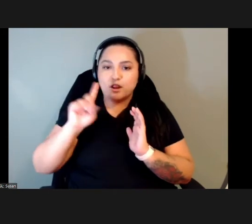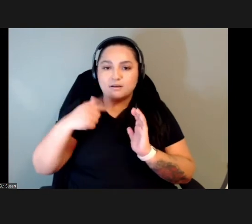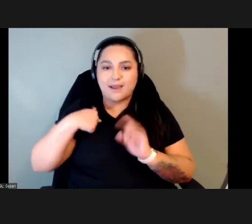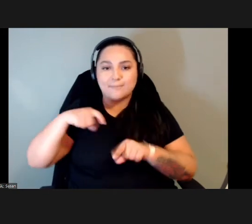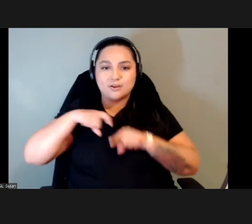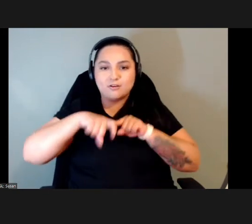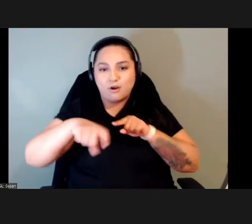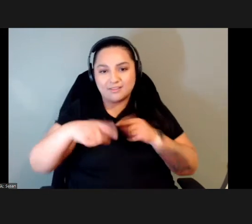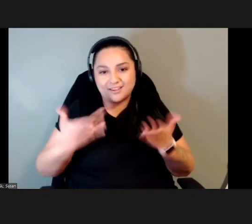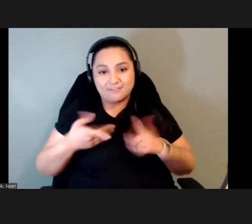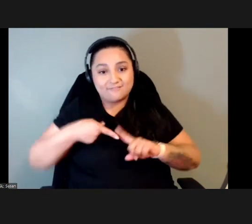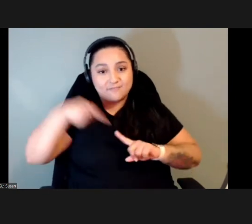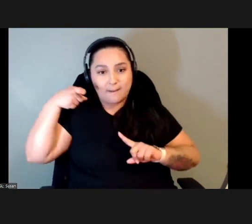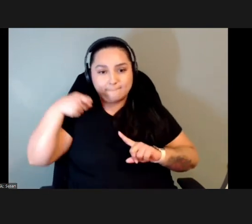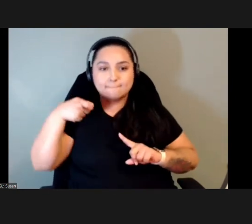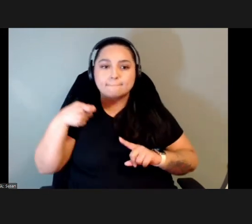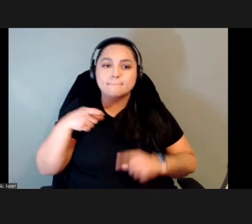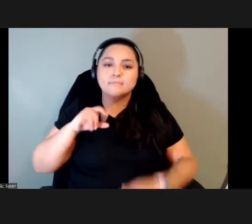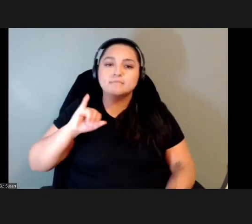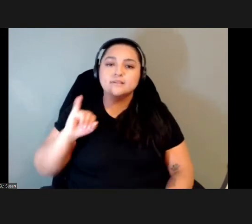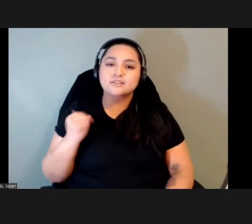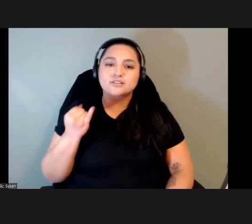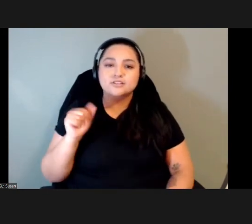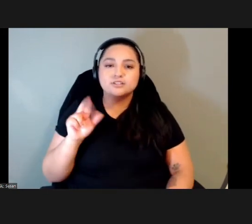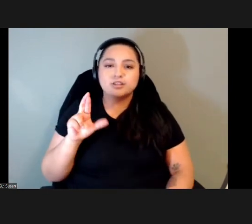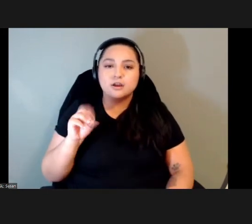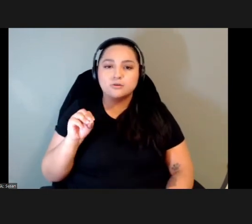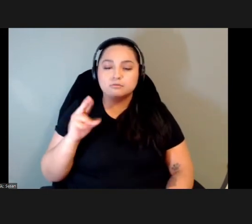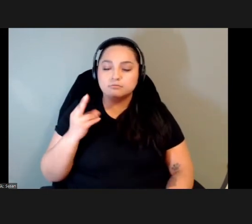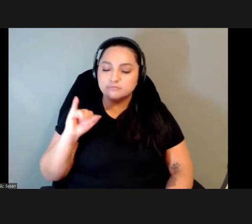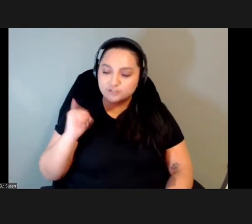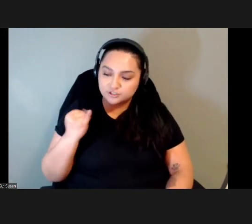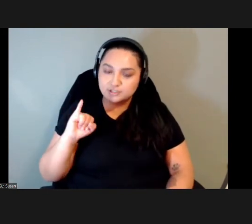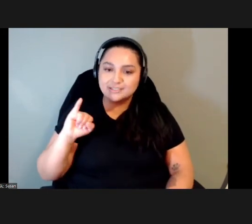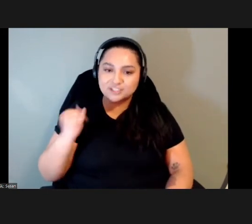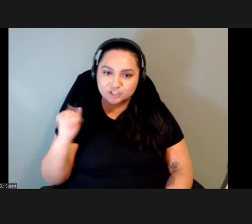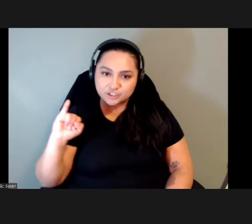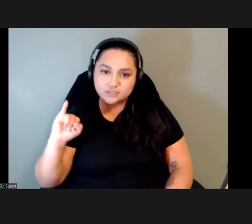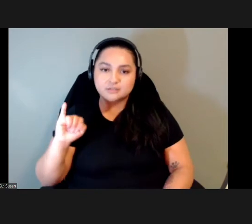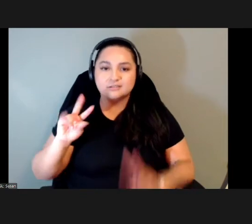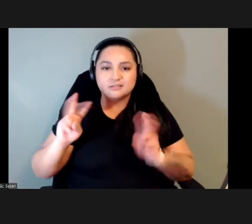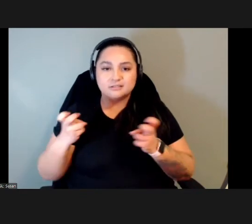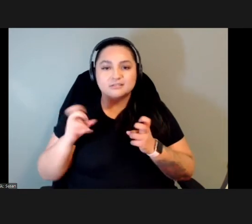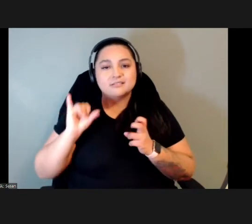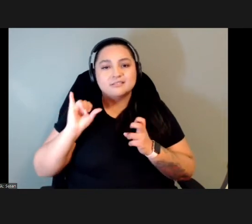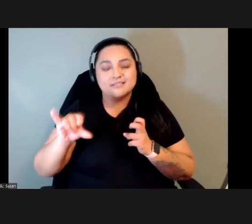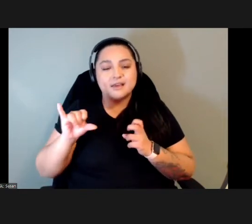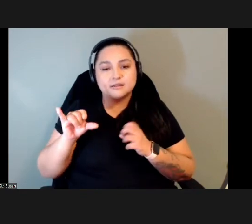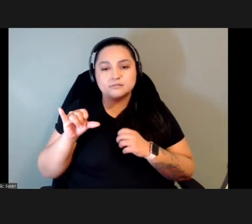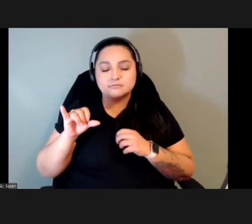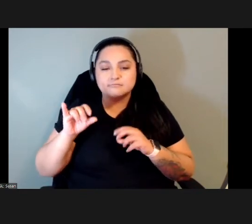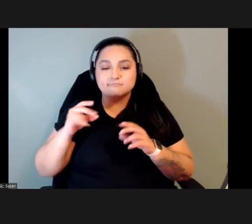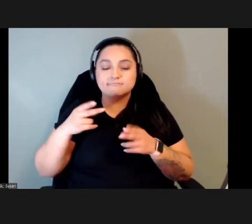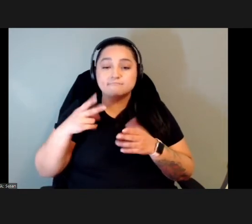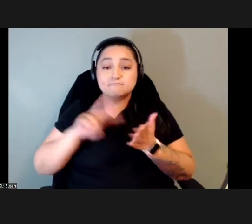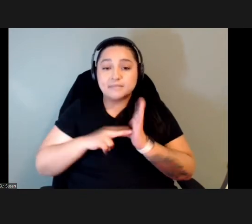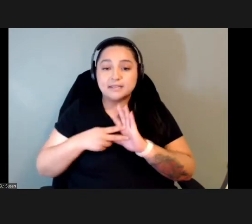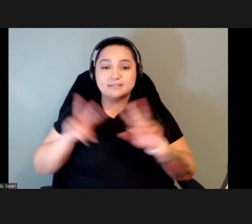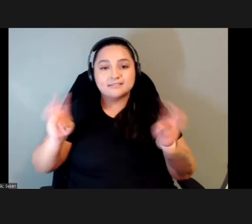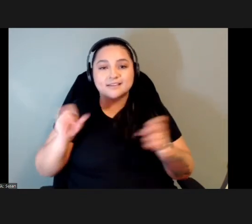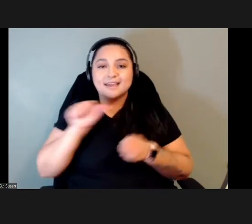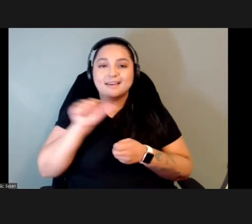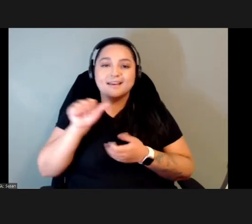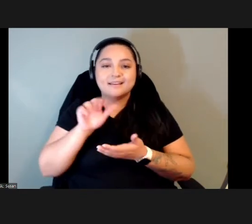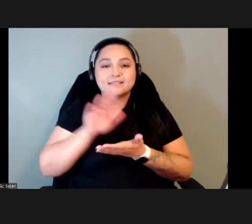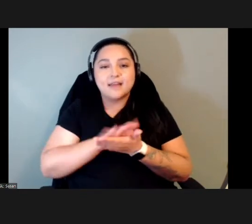Jarujiji, which means a nice place to stop and rest. Or so-called Eureka, California, is the ancestral